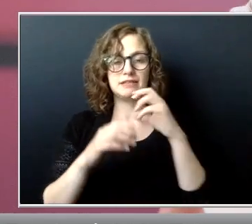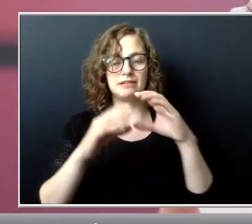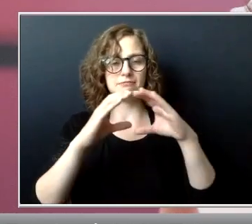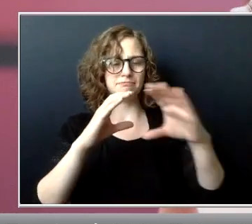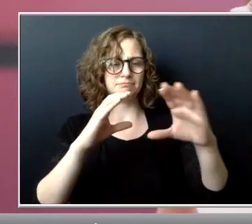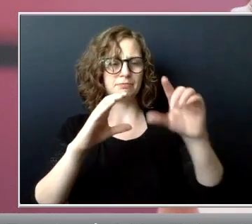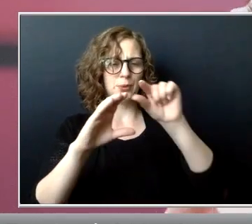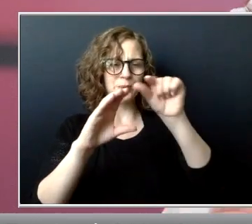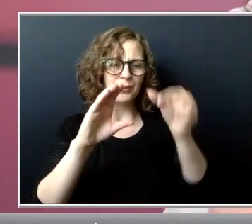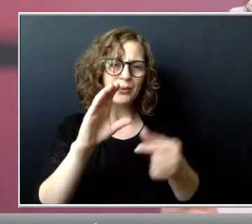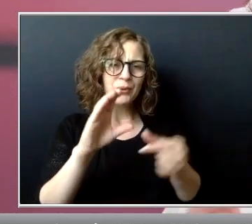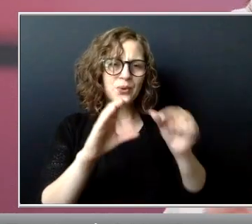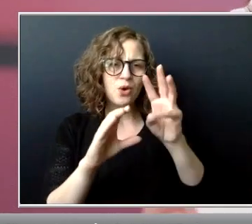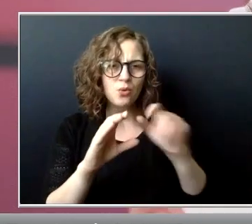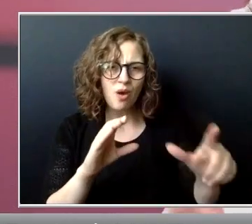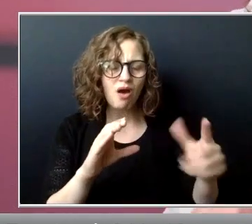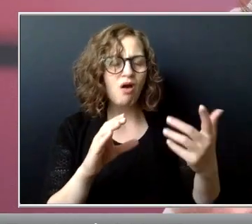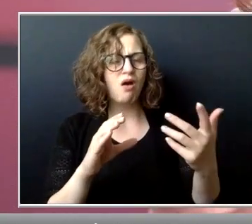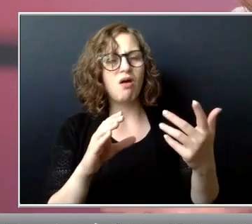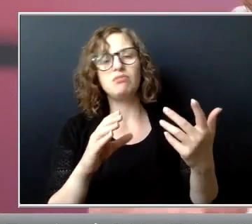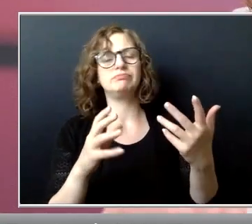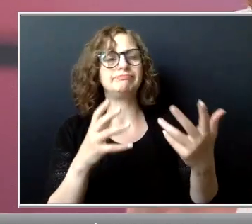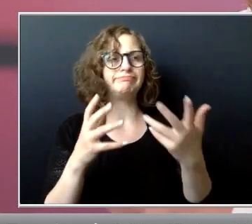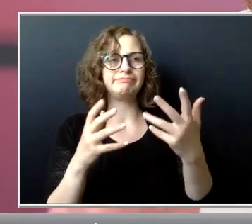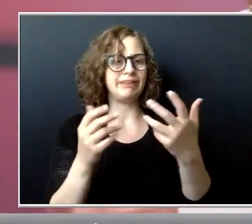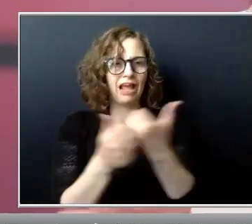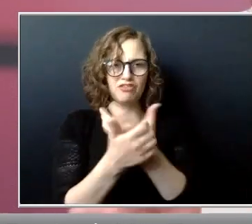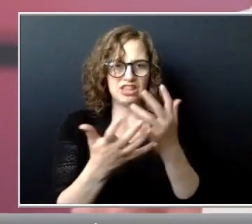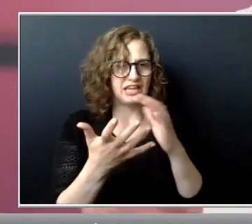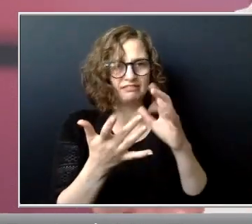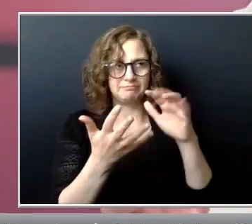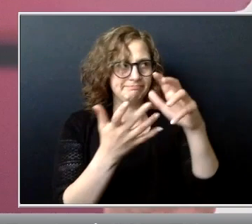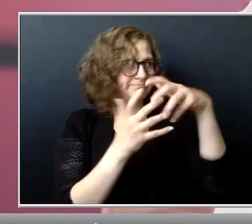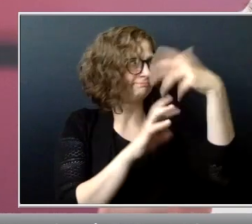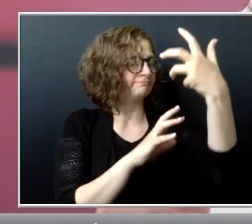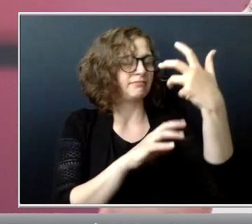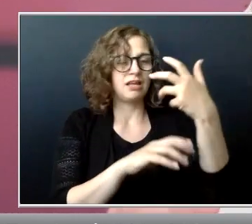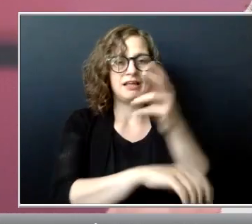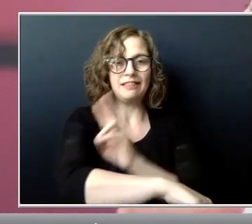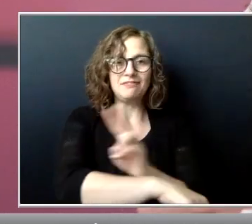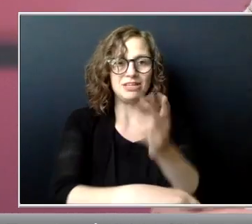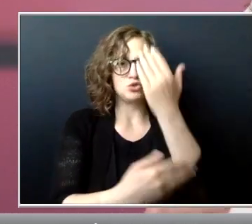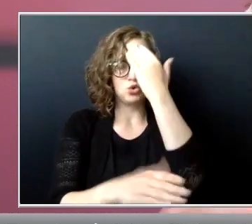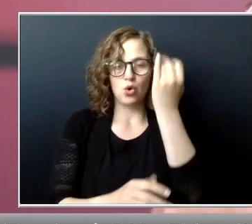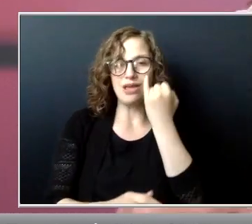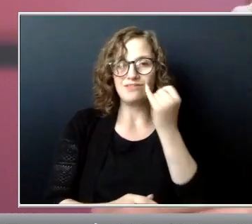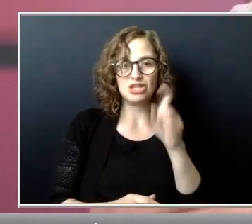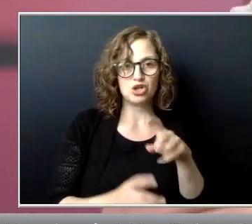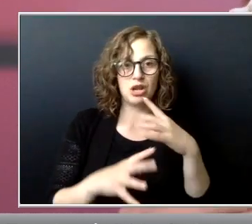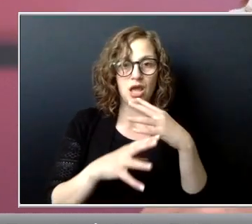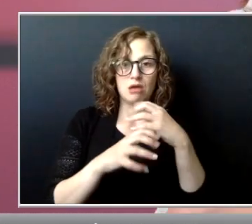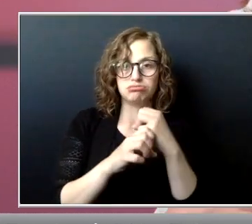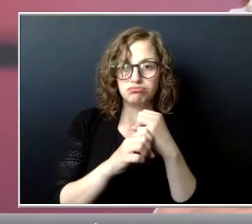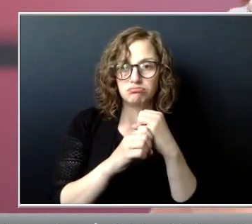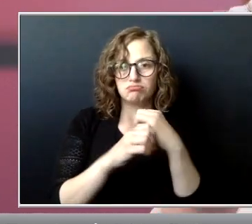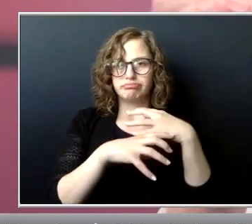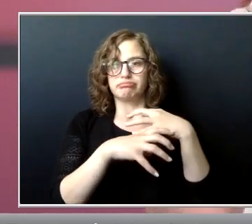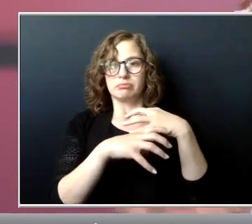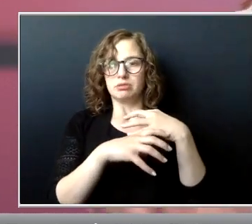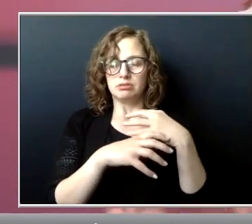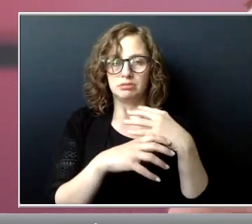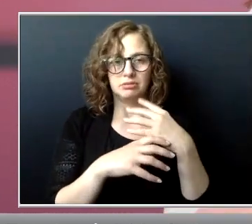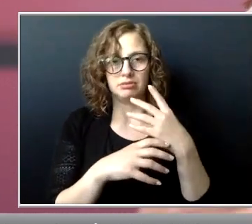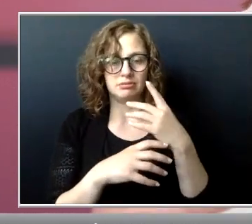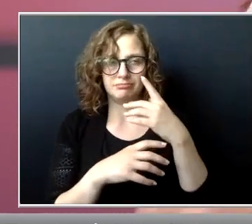use within that blood vessel, and so you get that vessel itself doesn't know if it should constrict versus expand, and then it crystallizes